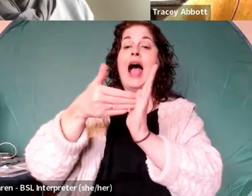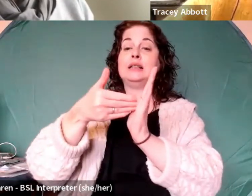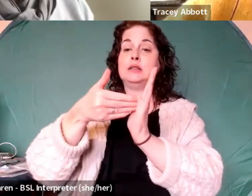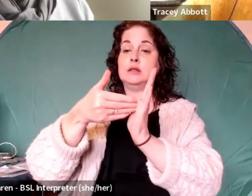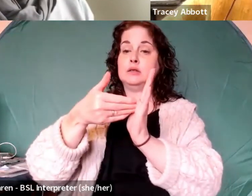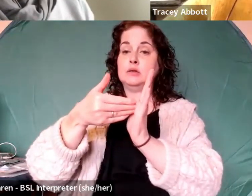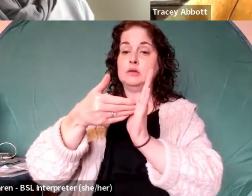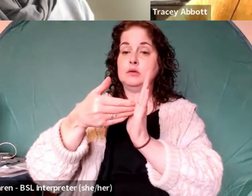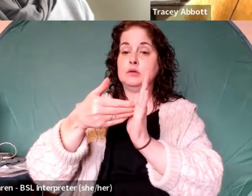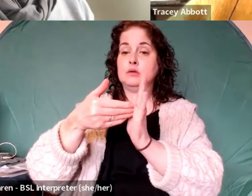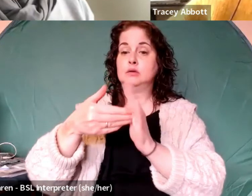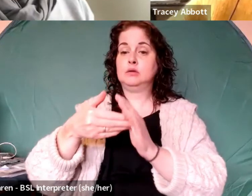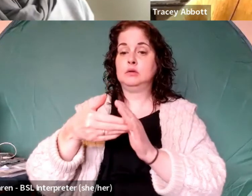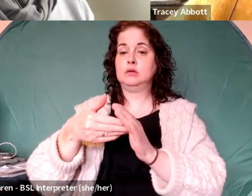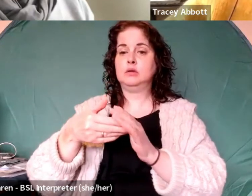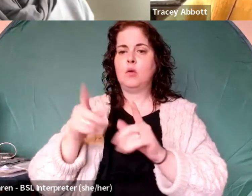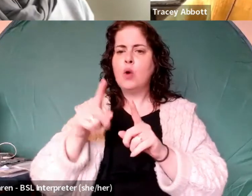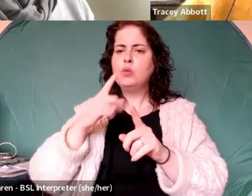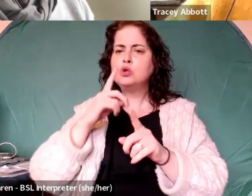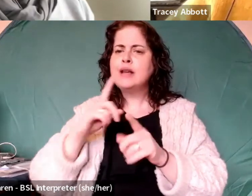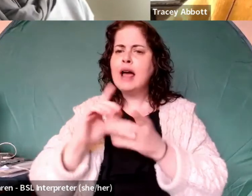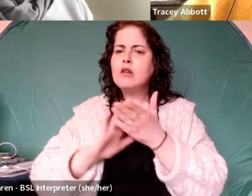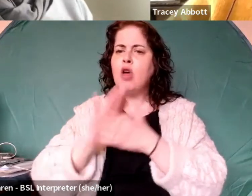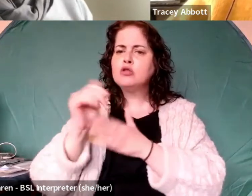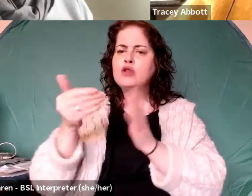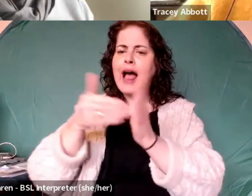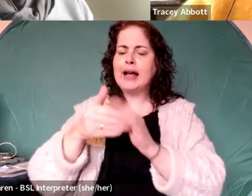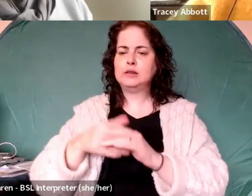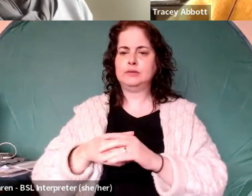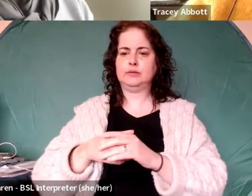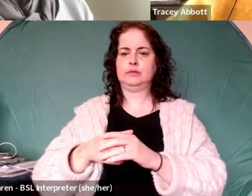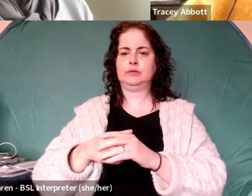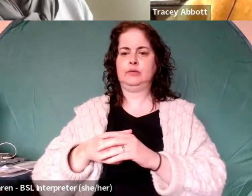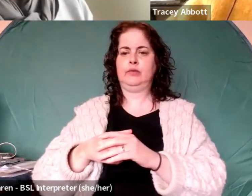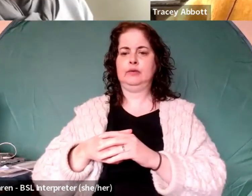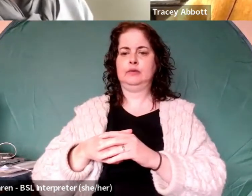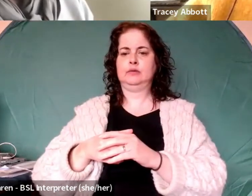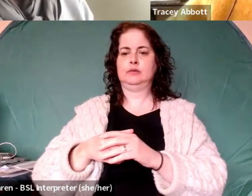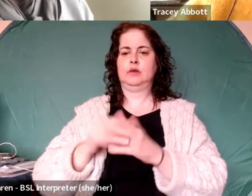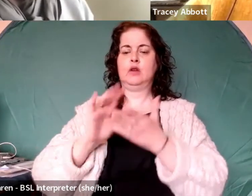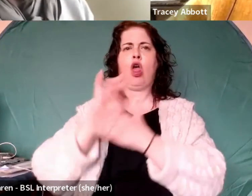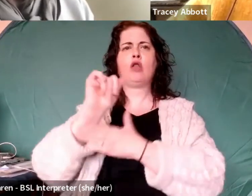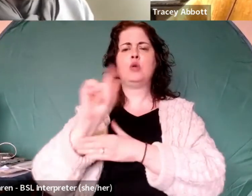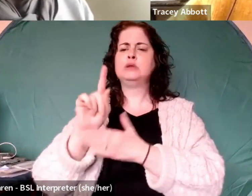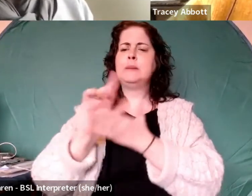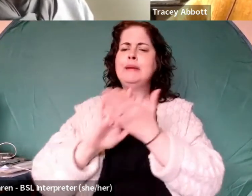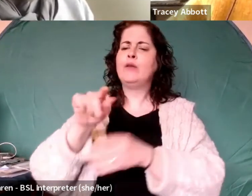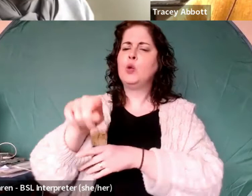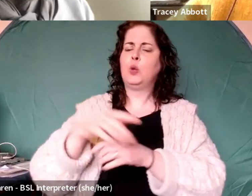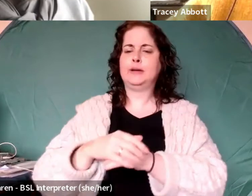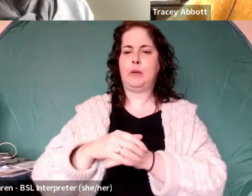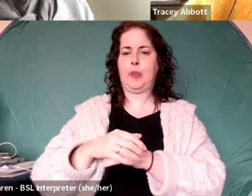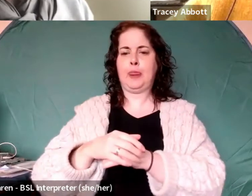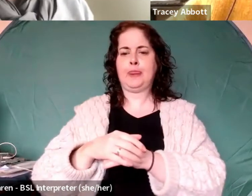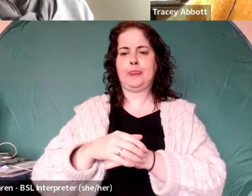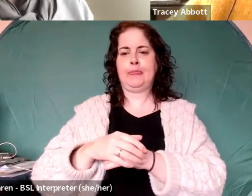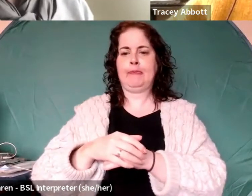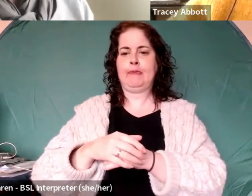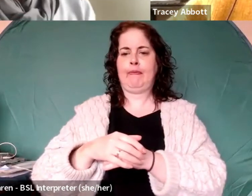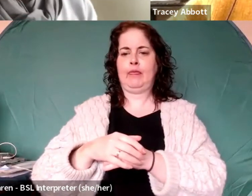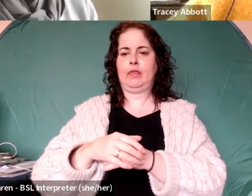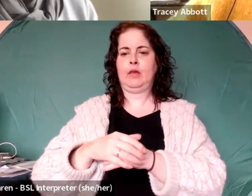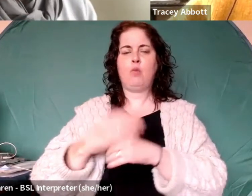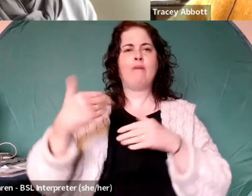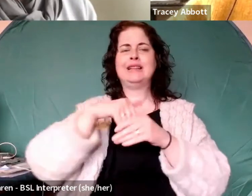fit. What would you call culture add then? How do you define that? For me, culture might be somebody, you know, somebody thinks, oh, well, they won't fit into our